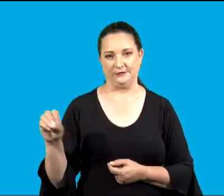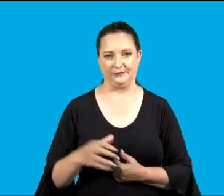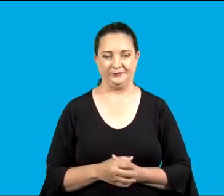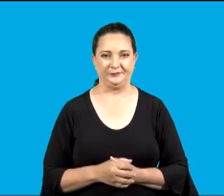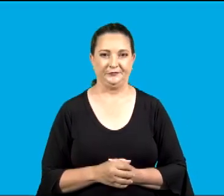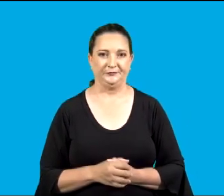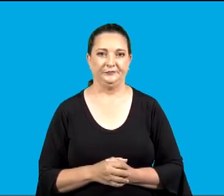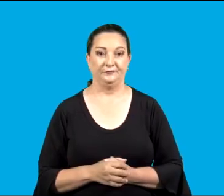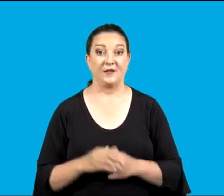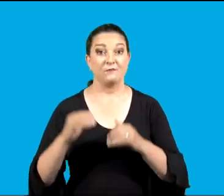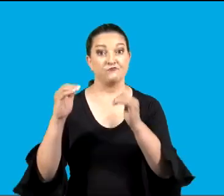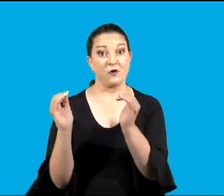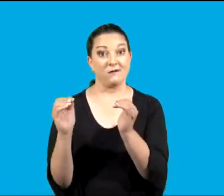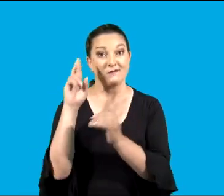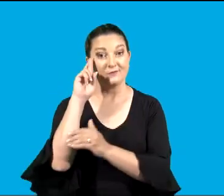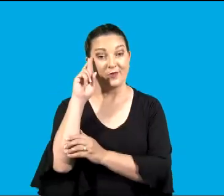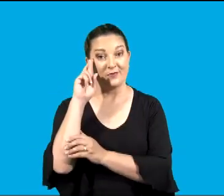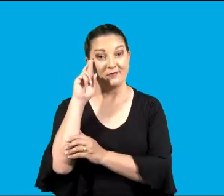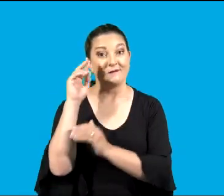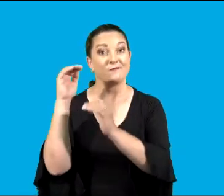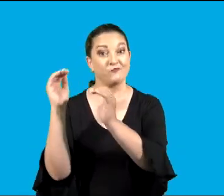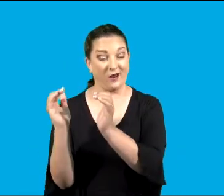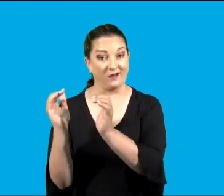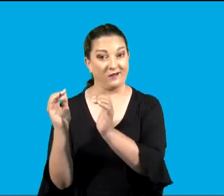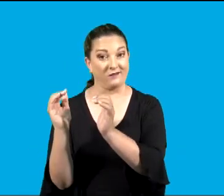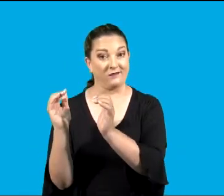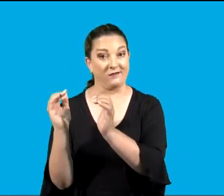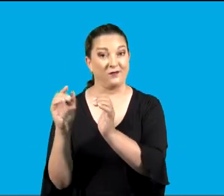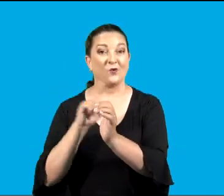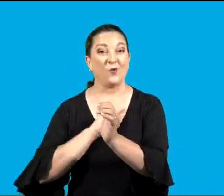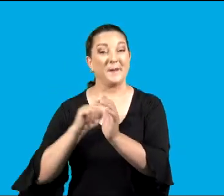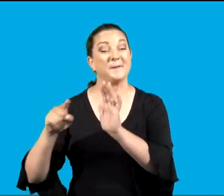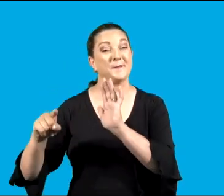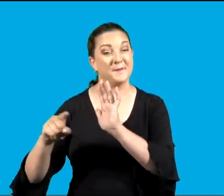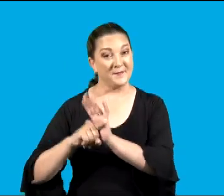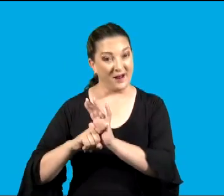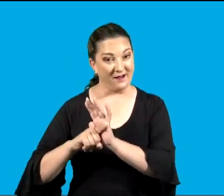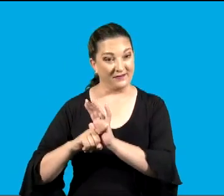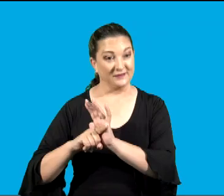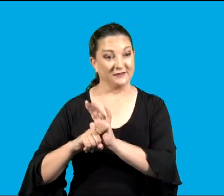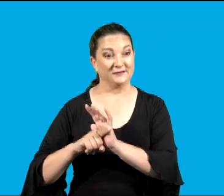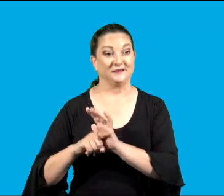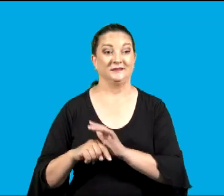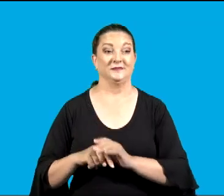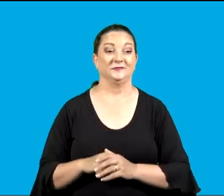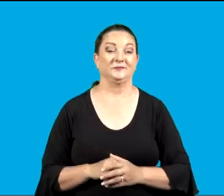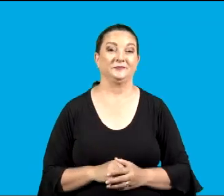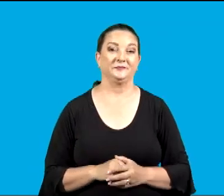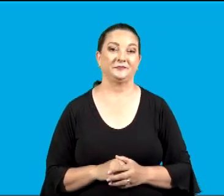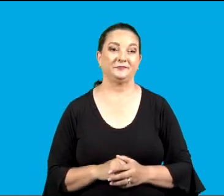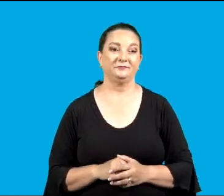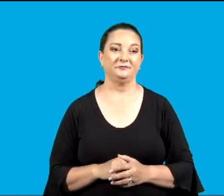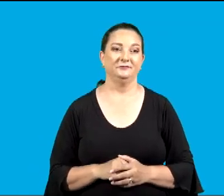33,600. Remember, in brackets, because you're saying minus 84 plus